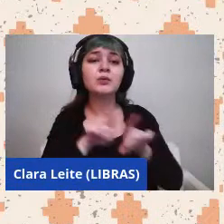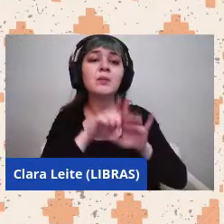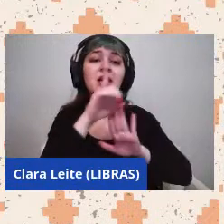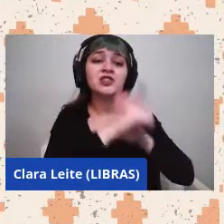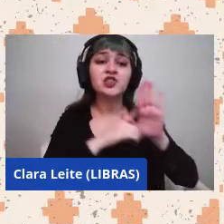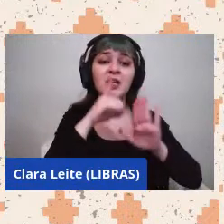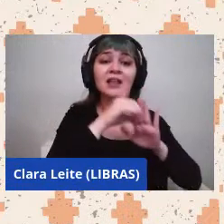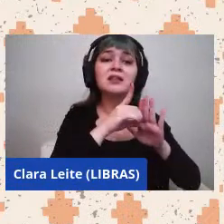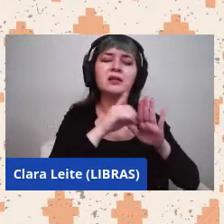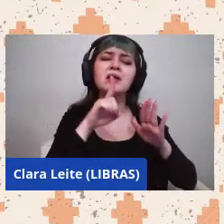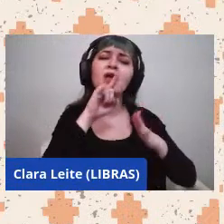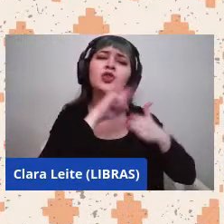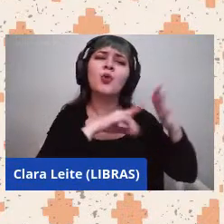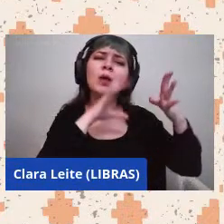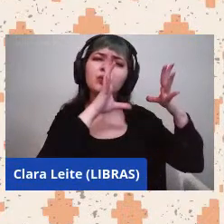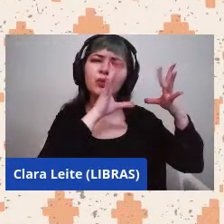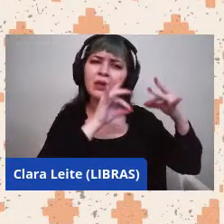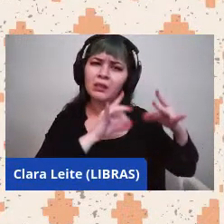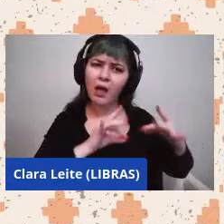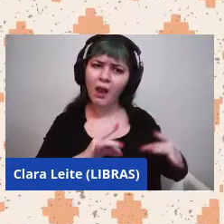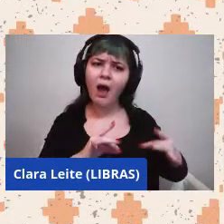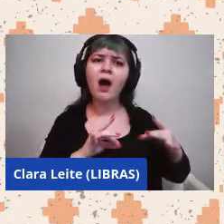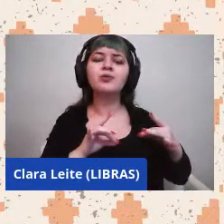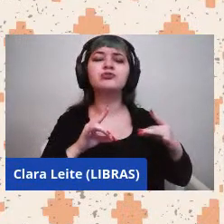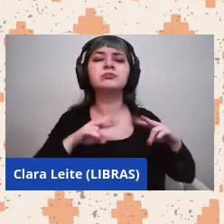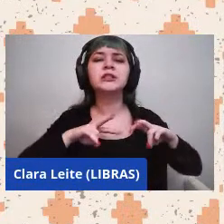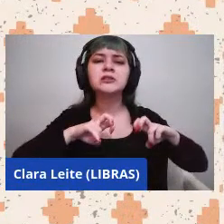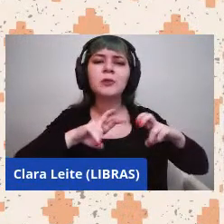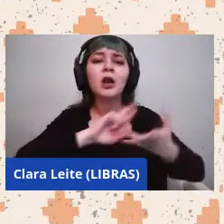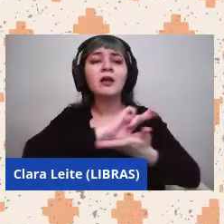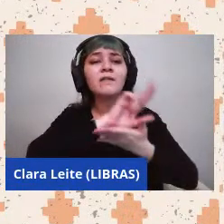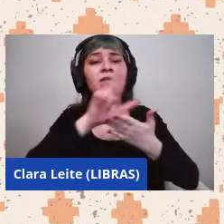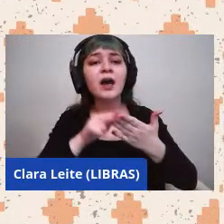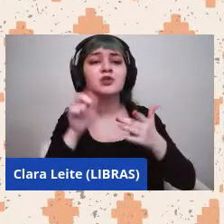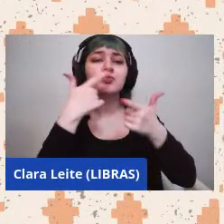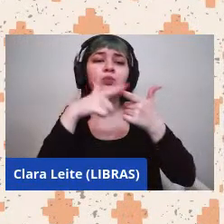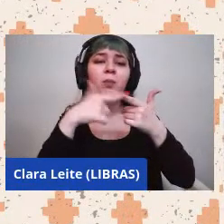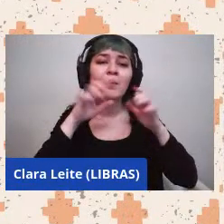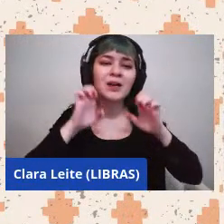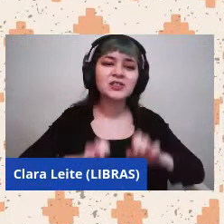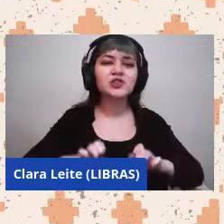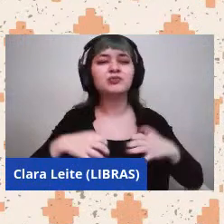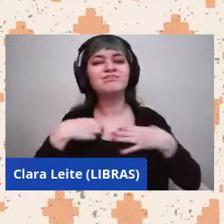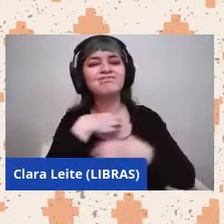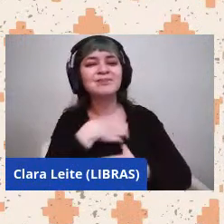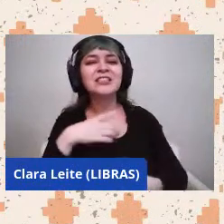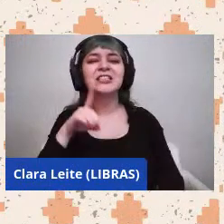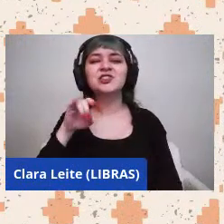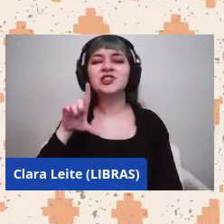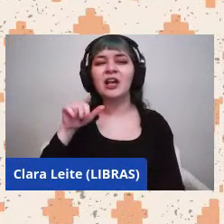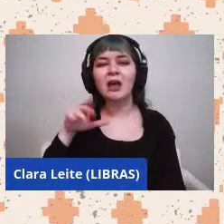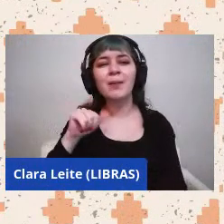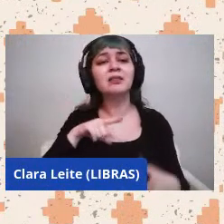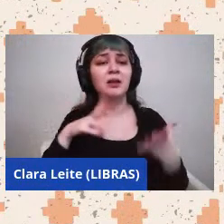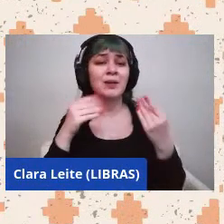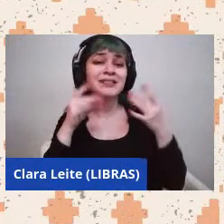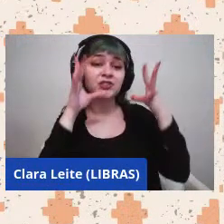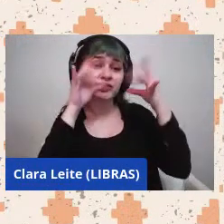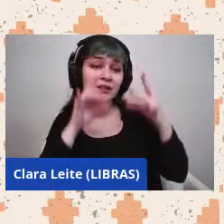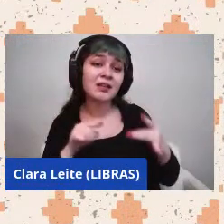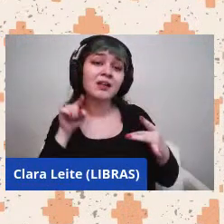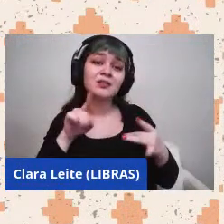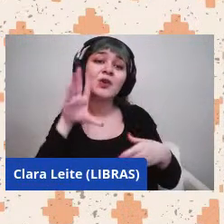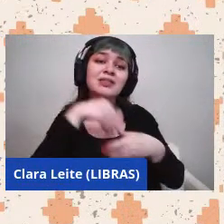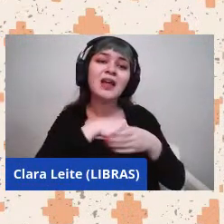detailed document which explore a number of ethical issues, ethical dilemmas in quite a lot of detail. So that is part of the